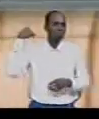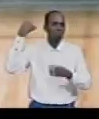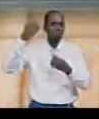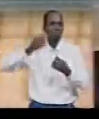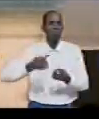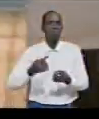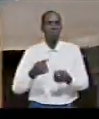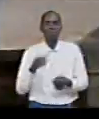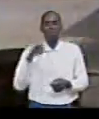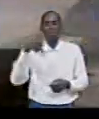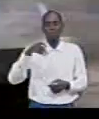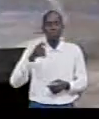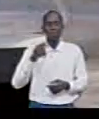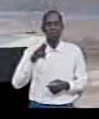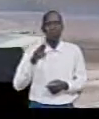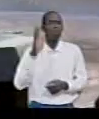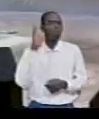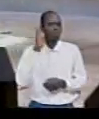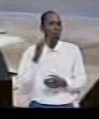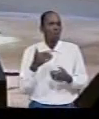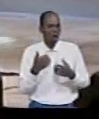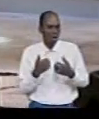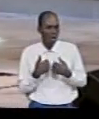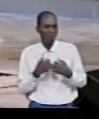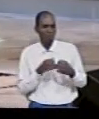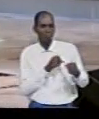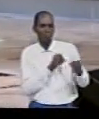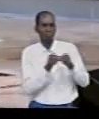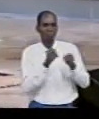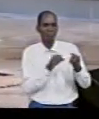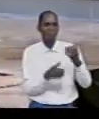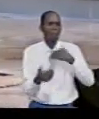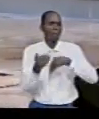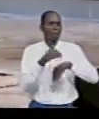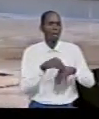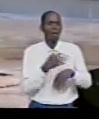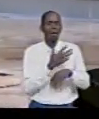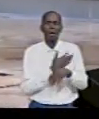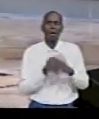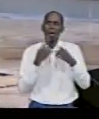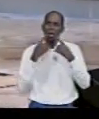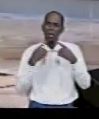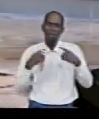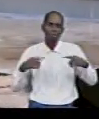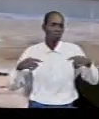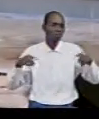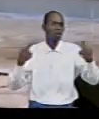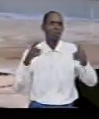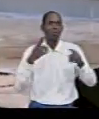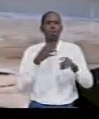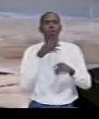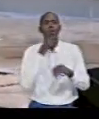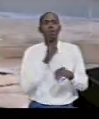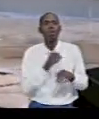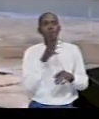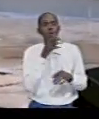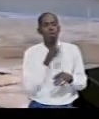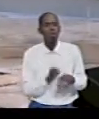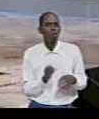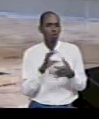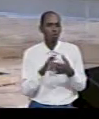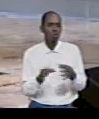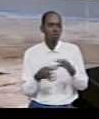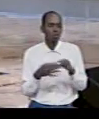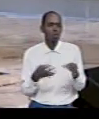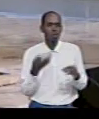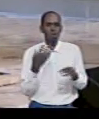fight back. And Peter could have found a way to tell the old story of what Paul